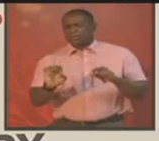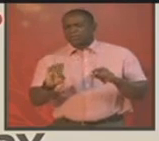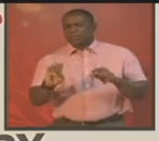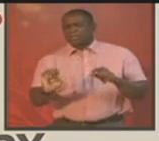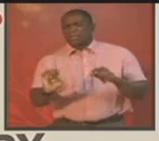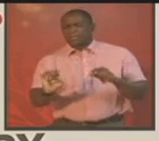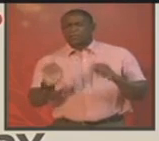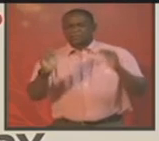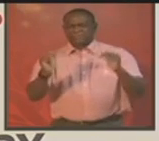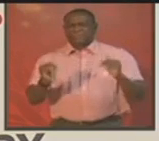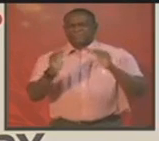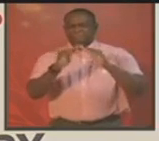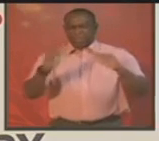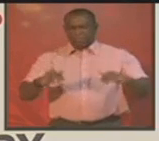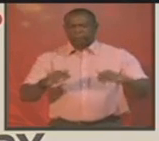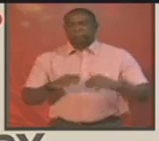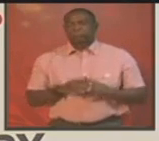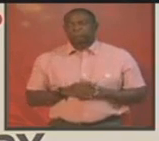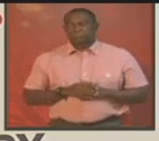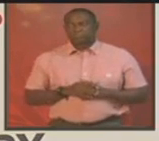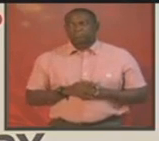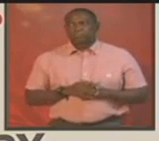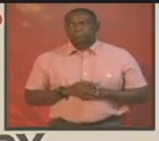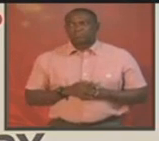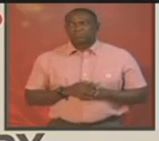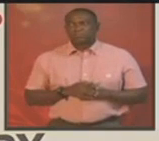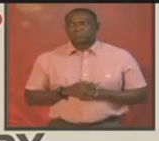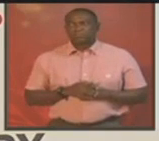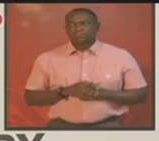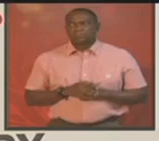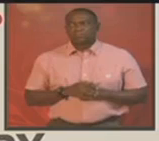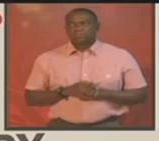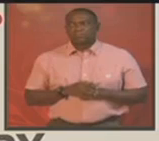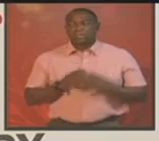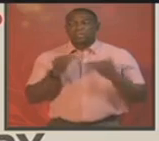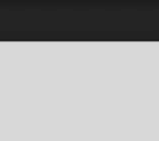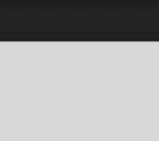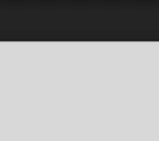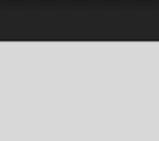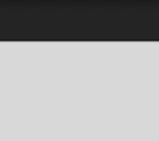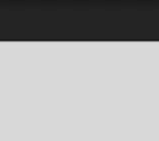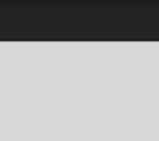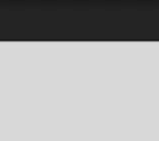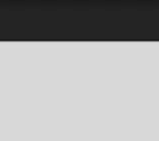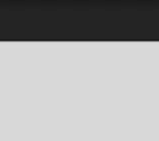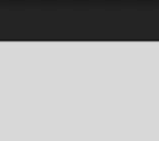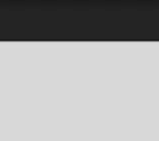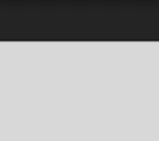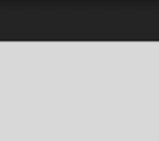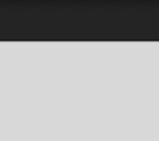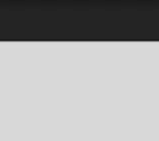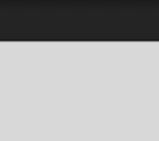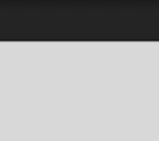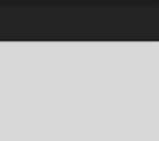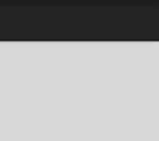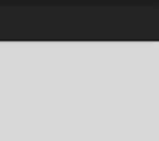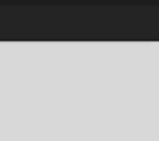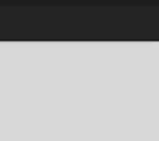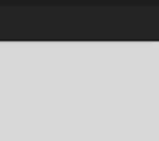the end of the clinical update. We'll proceed directly into the epidemiologic update with the first slide. Next,